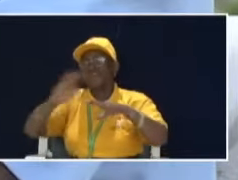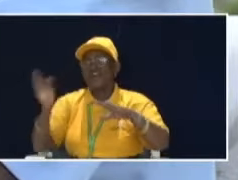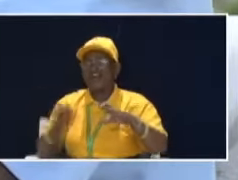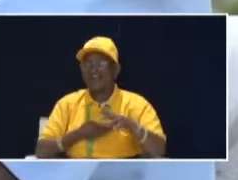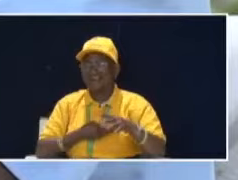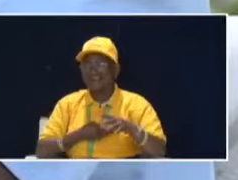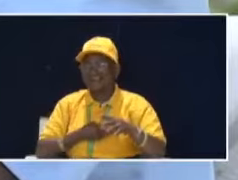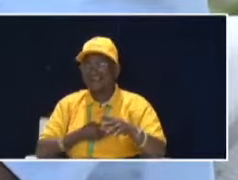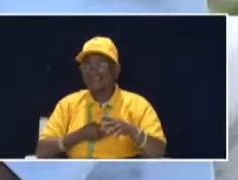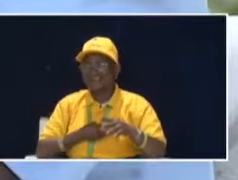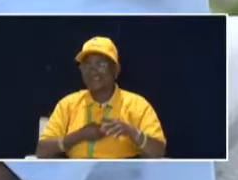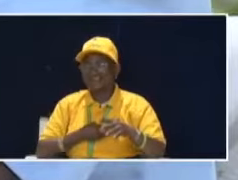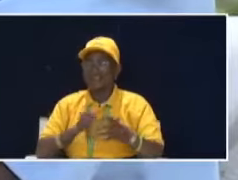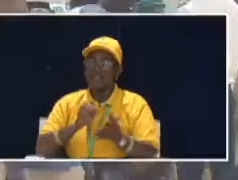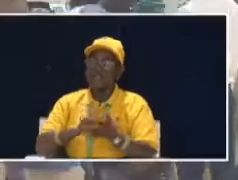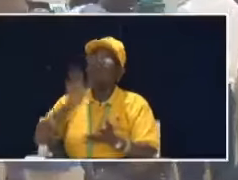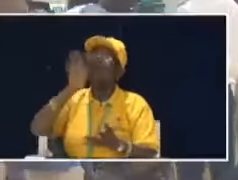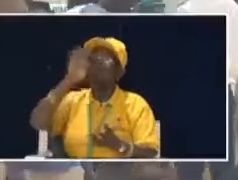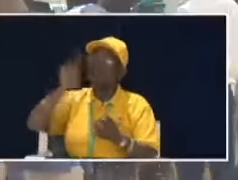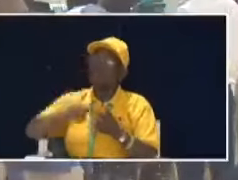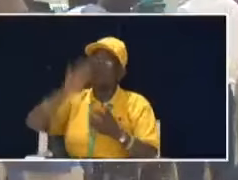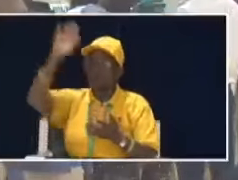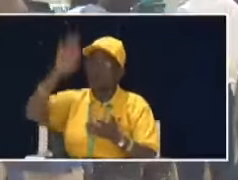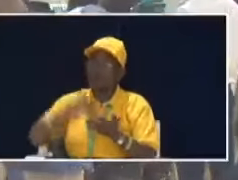Glory be to your holy name, Lord.